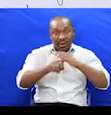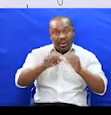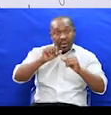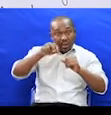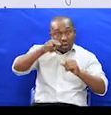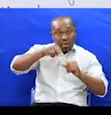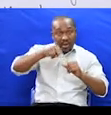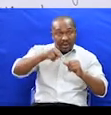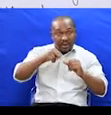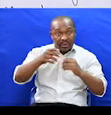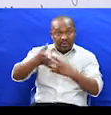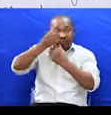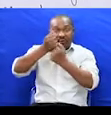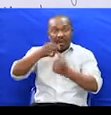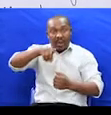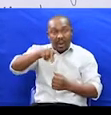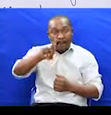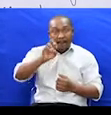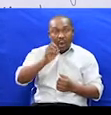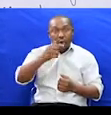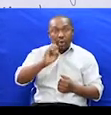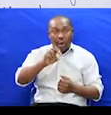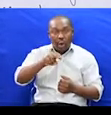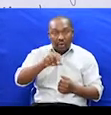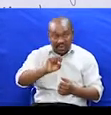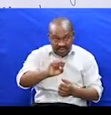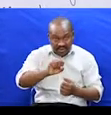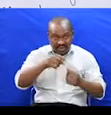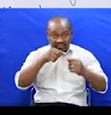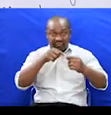what? Proton. Very nice. There's a proton.